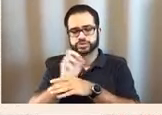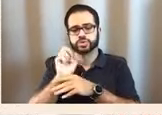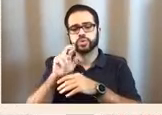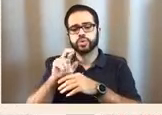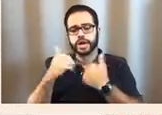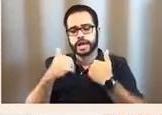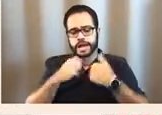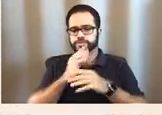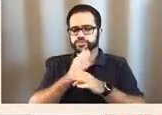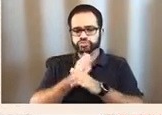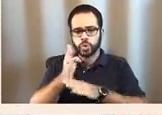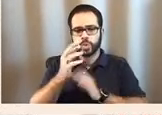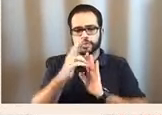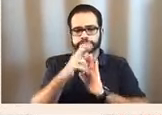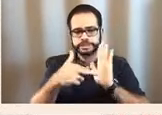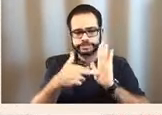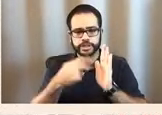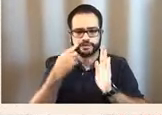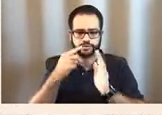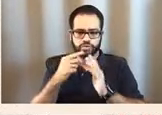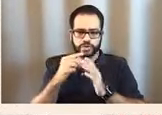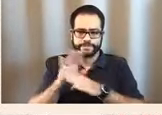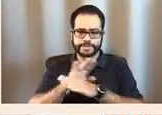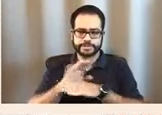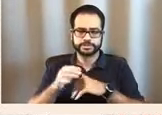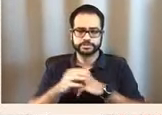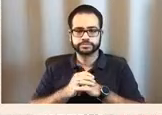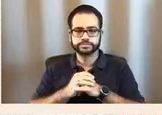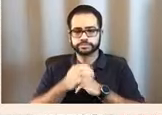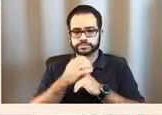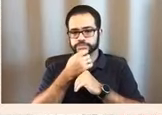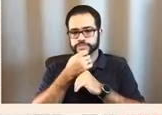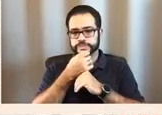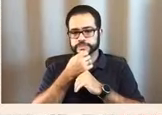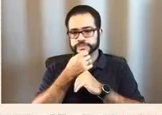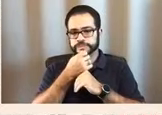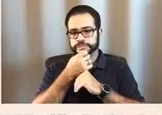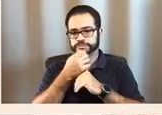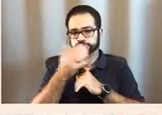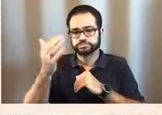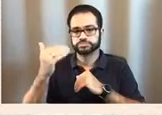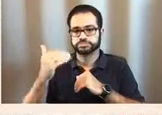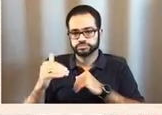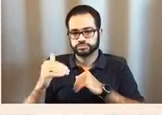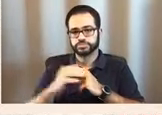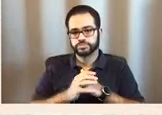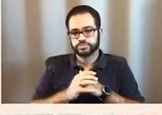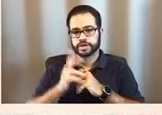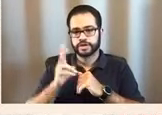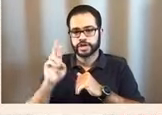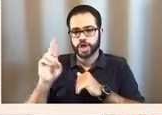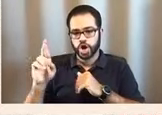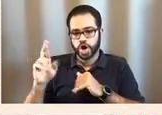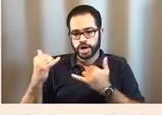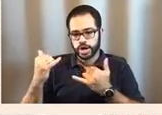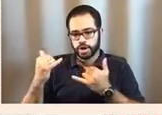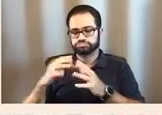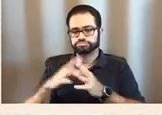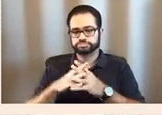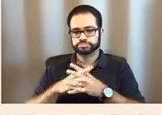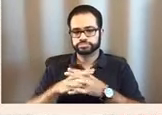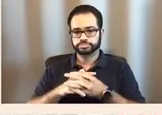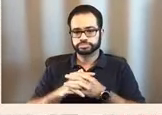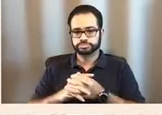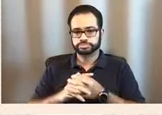business. Now, Jan, you can go up, please go ahead and share your slide on VR. Okay, thank you.